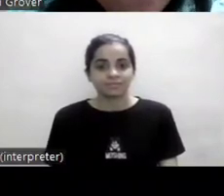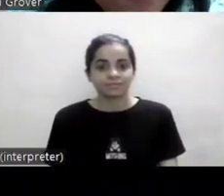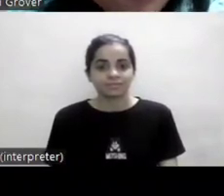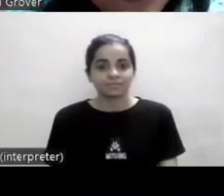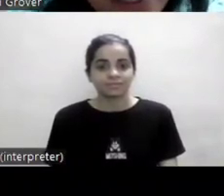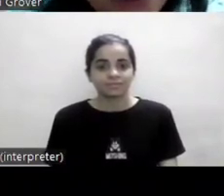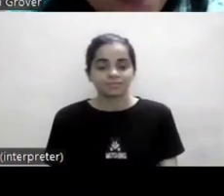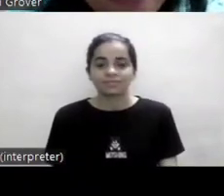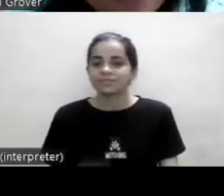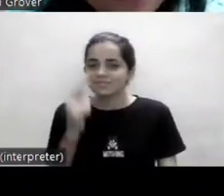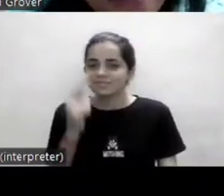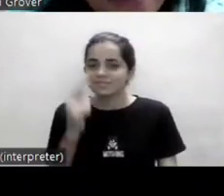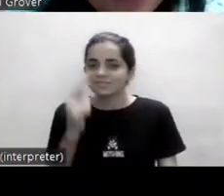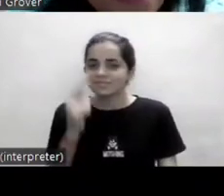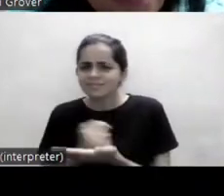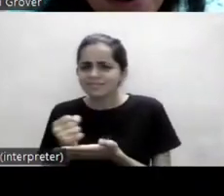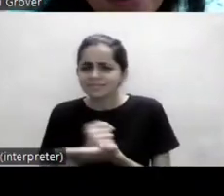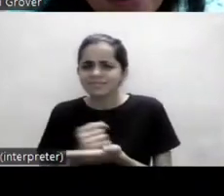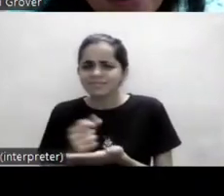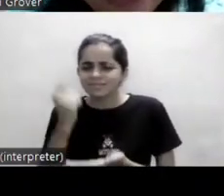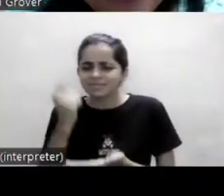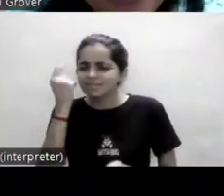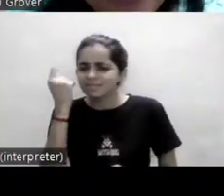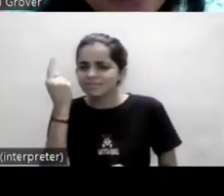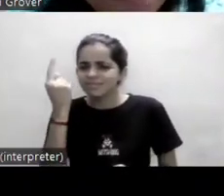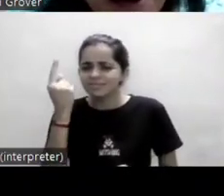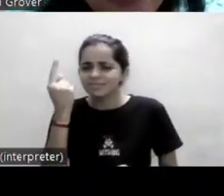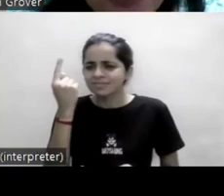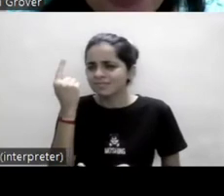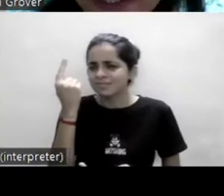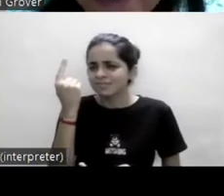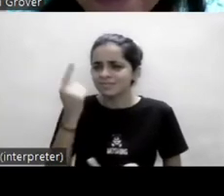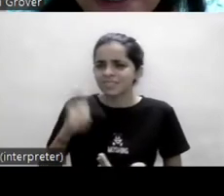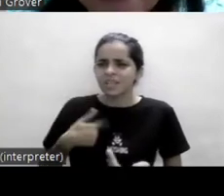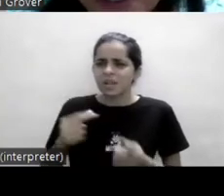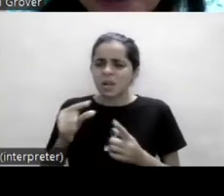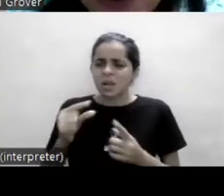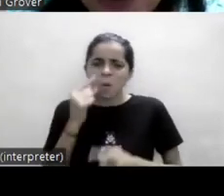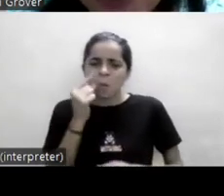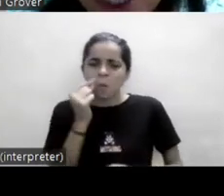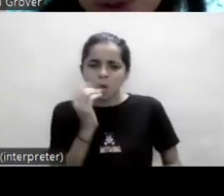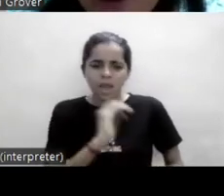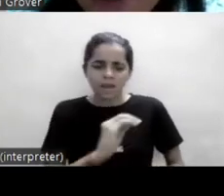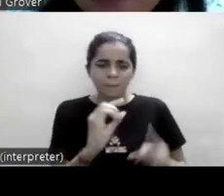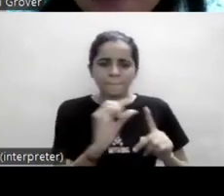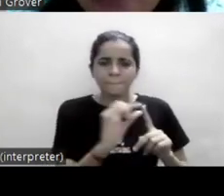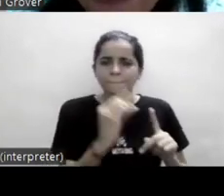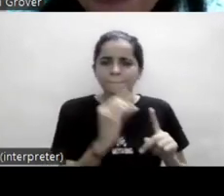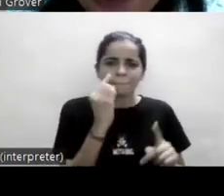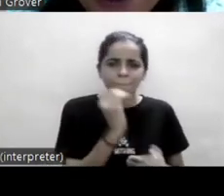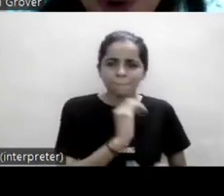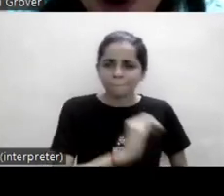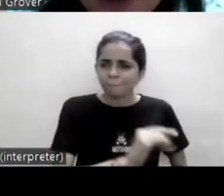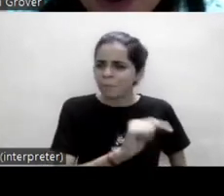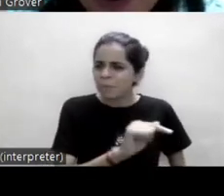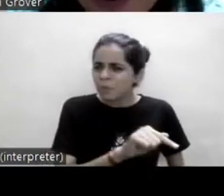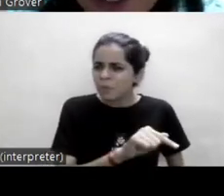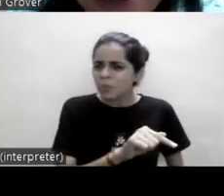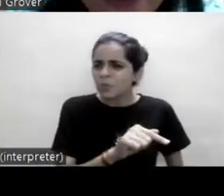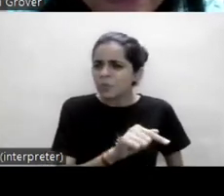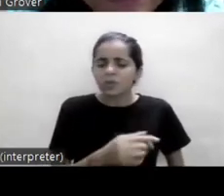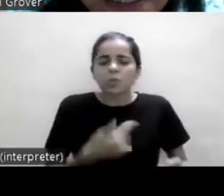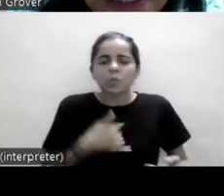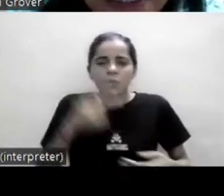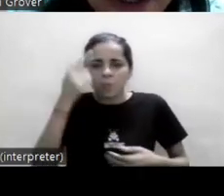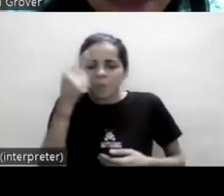So the mother is trying to understand, that Pablo is feeling something. So she thought maybe the food is hot, so, you